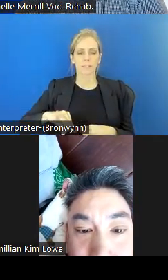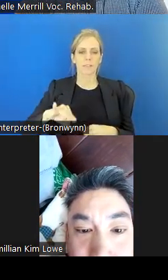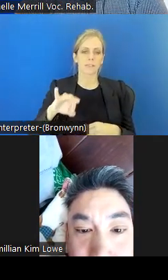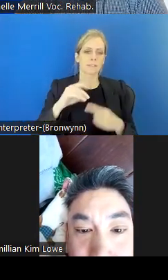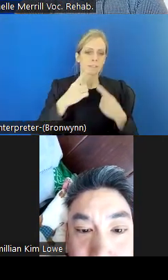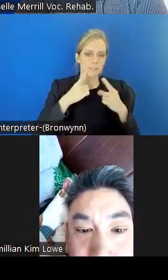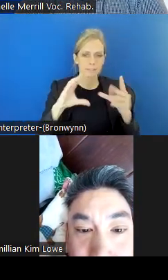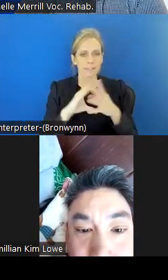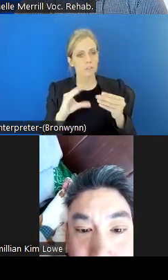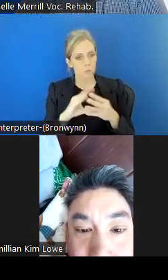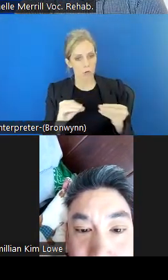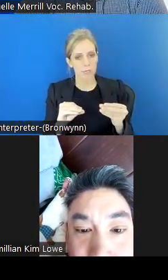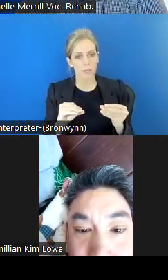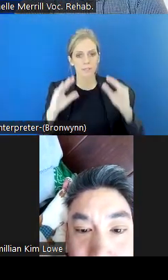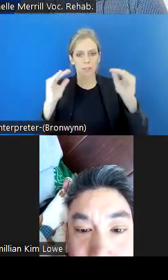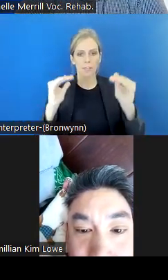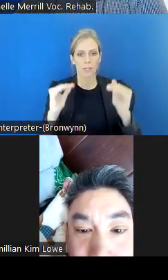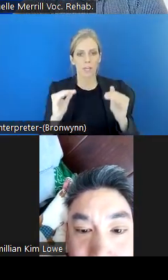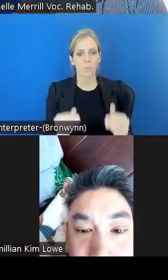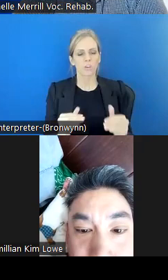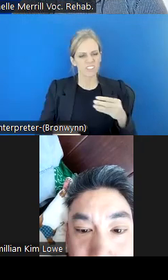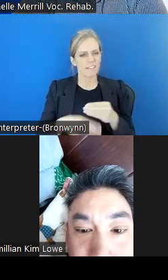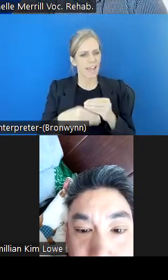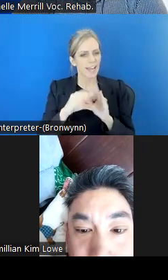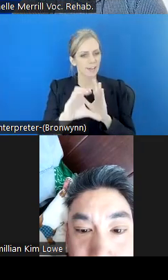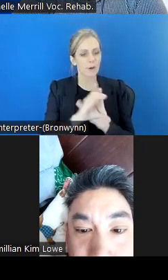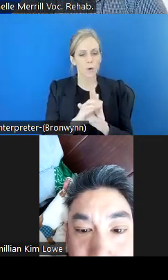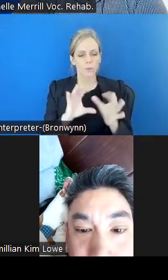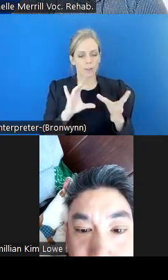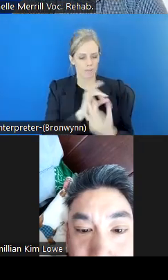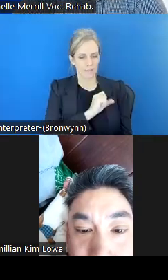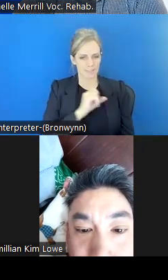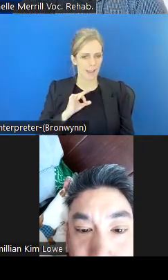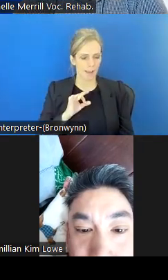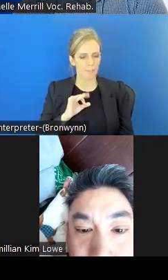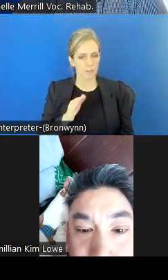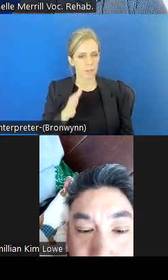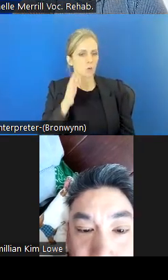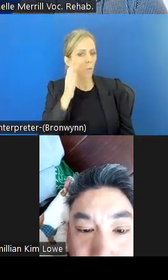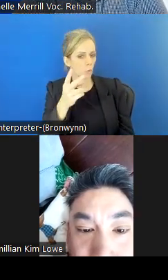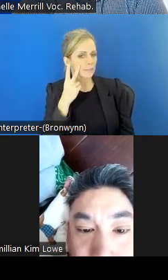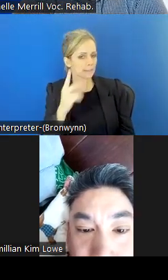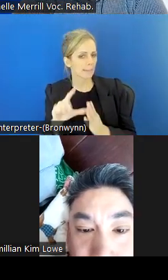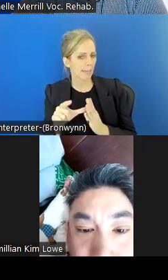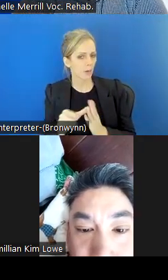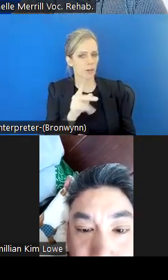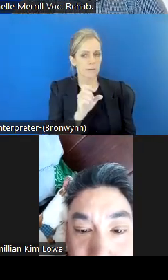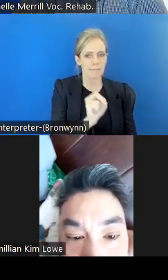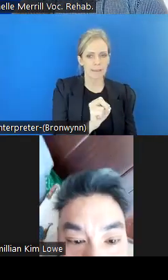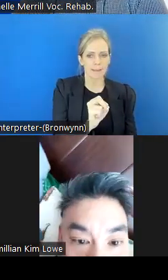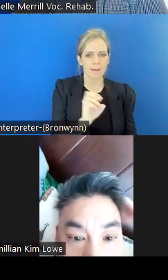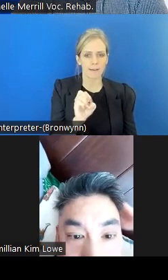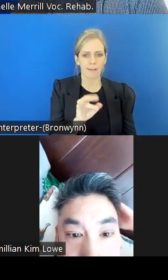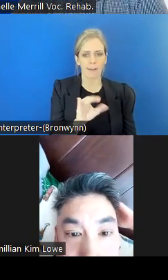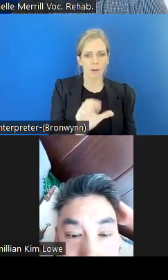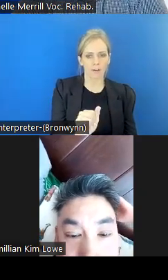And we're still adding all the photographs that we've taken of our staff, but those will be the photographs of Ken Pearson, Erica Brown, and Lori Caldwell,